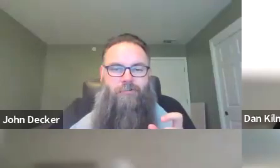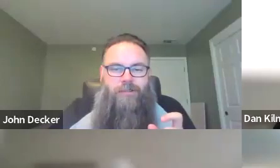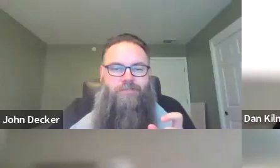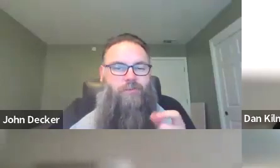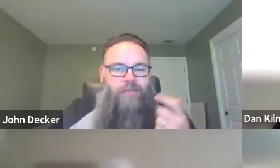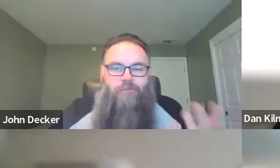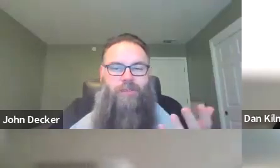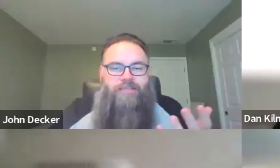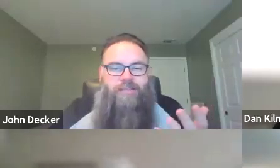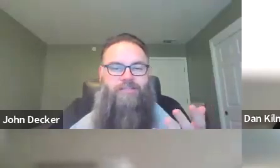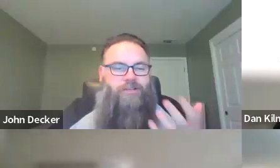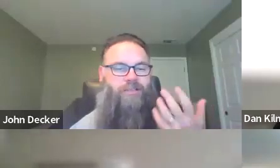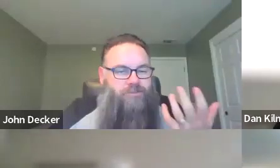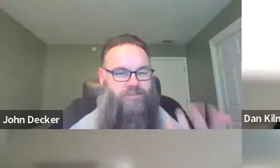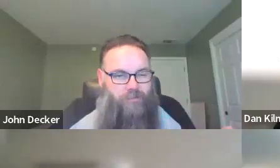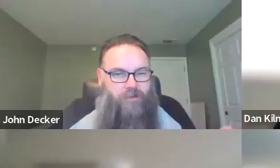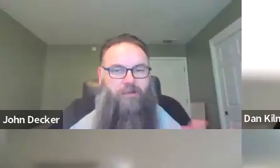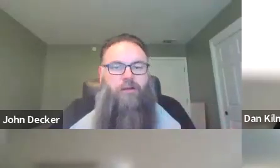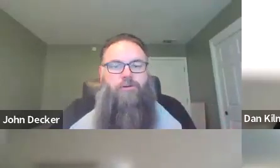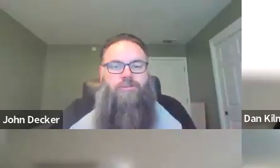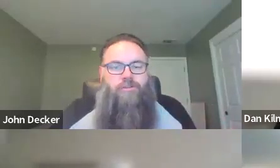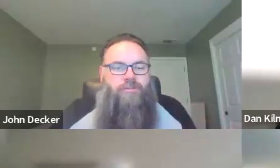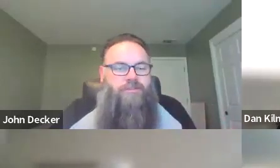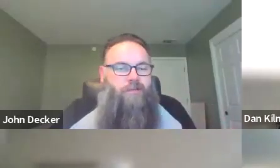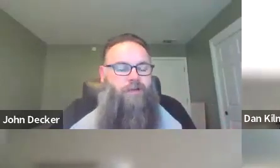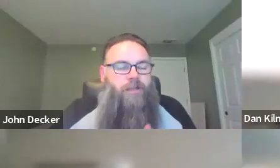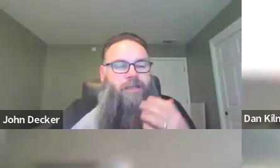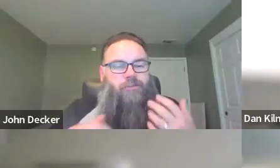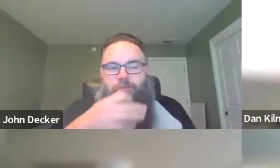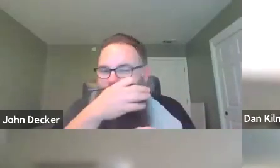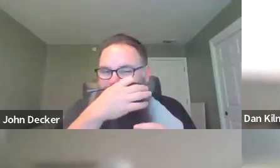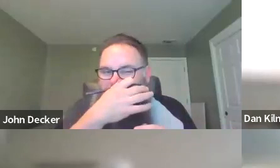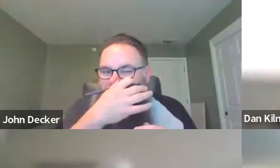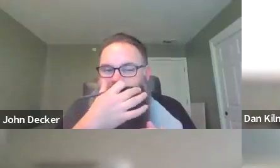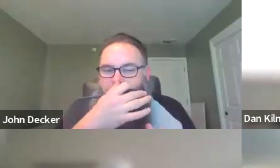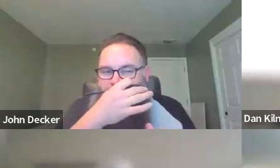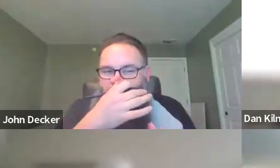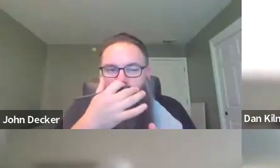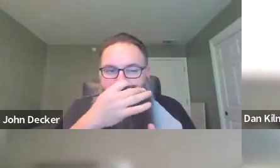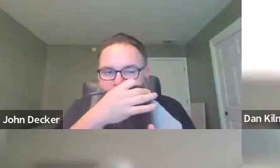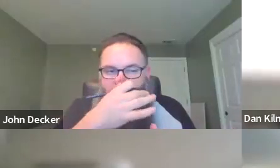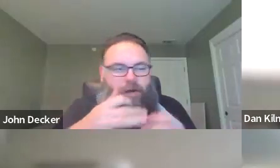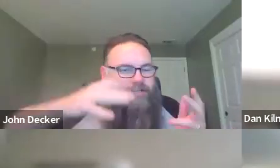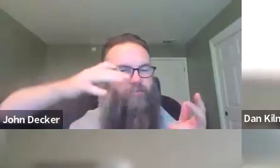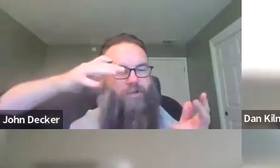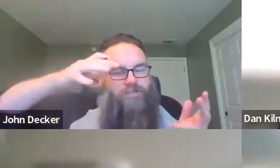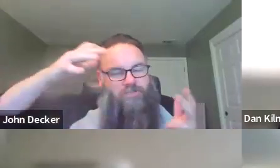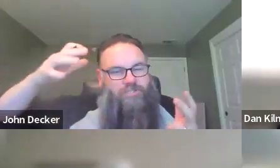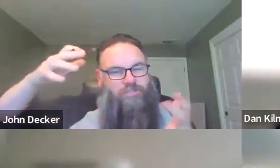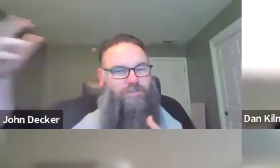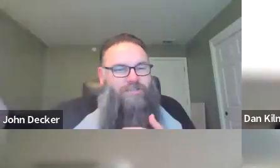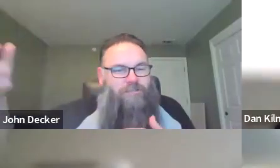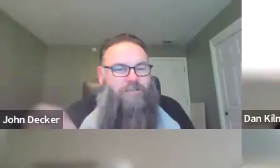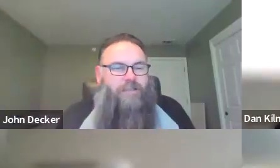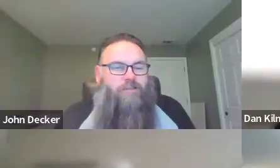once. And I'm assuming anyone in the SLS unit, because I know Summit also uses them. But can you maybe give us a little idea why you guys kind of wanted to